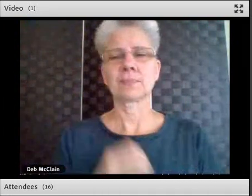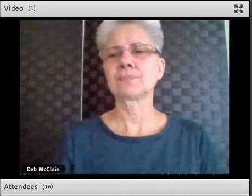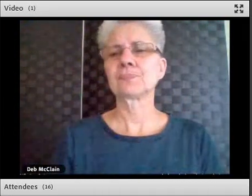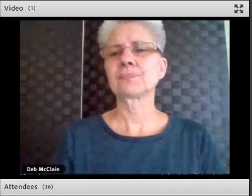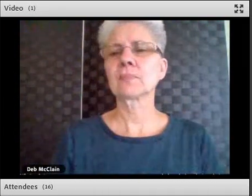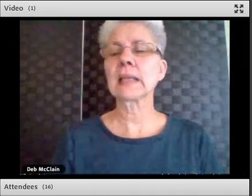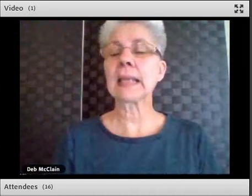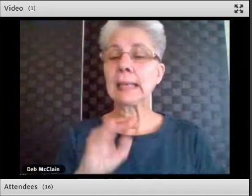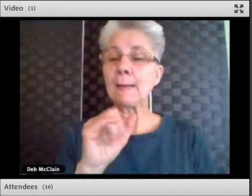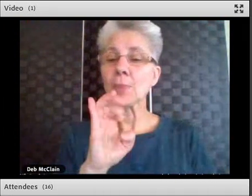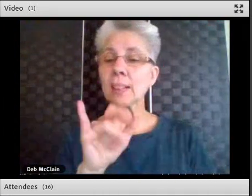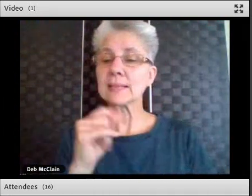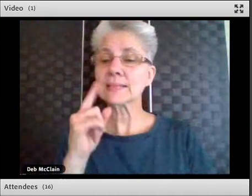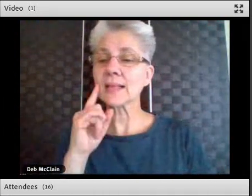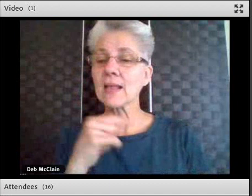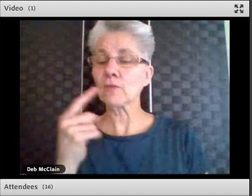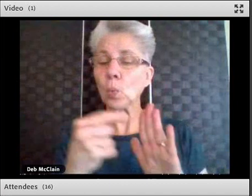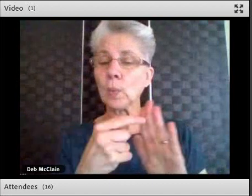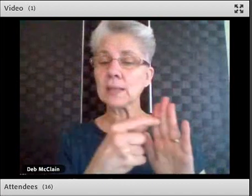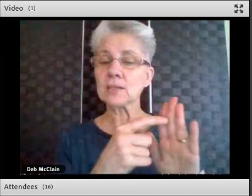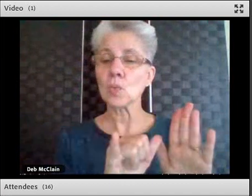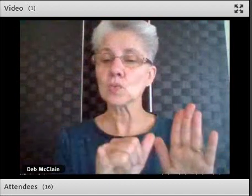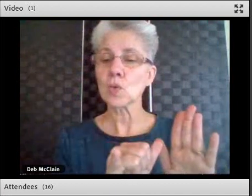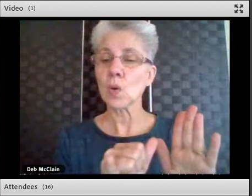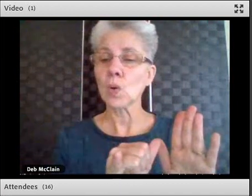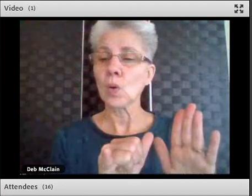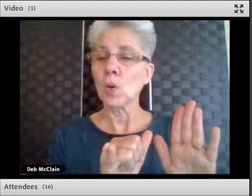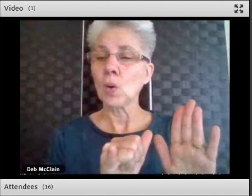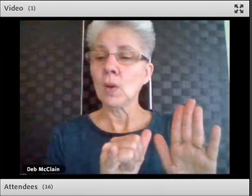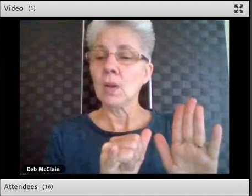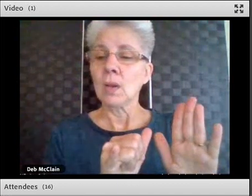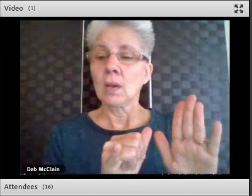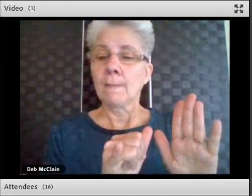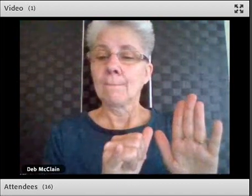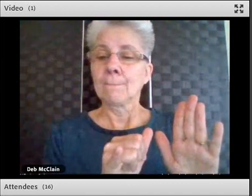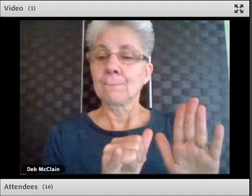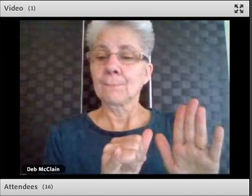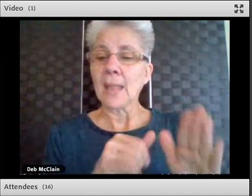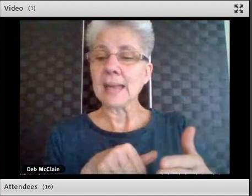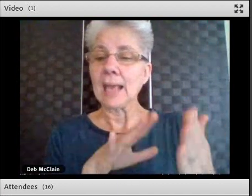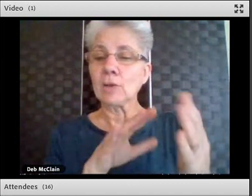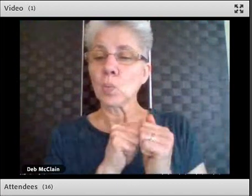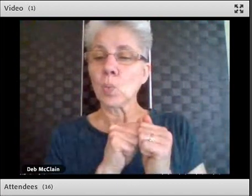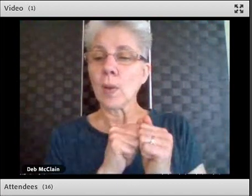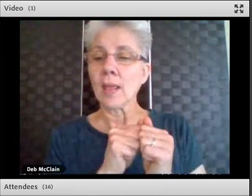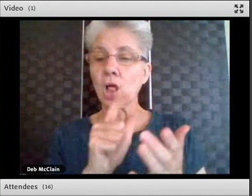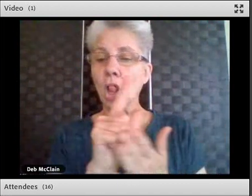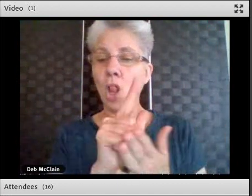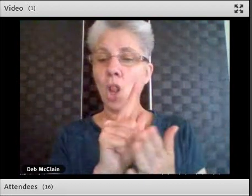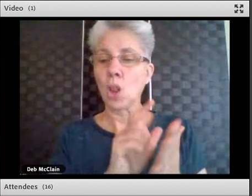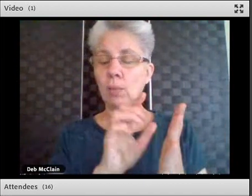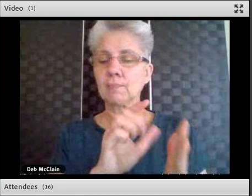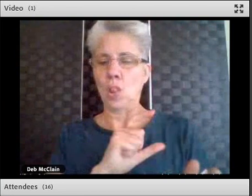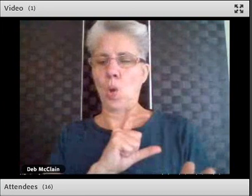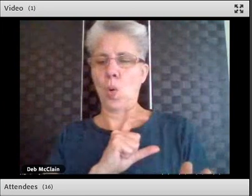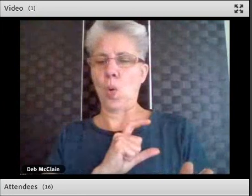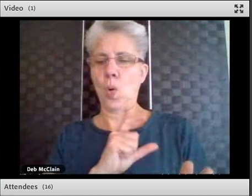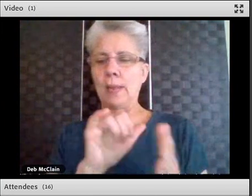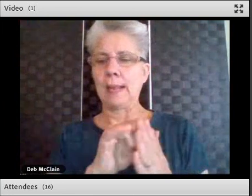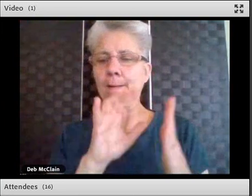So, Kimberly, it sounds like you've witnessed also an encounter with law enforcement